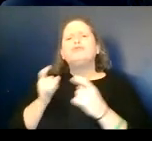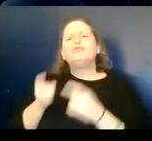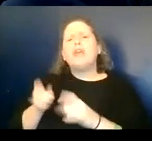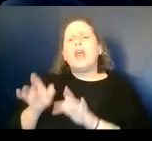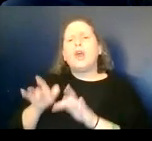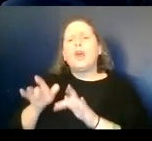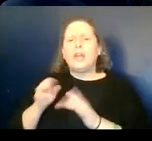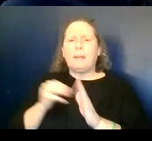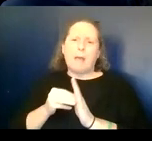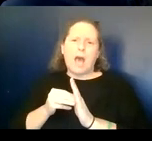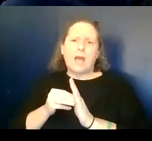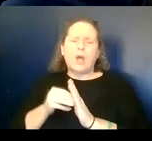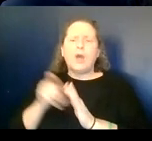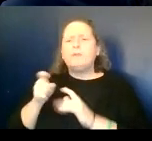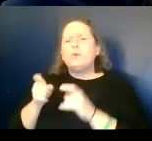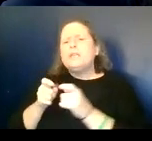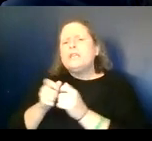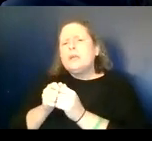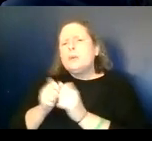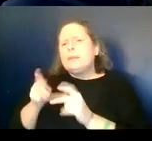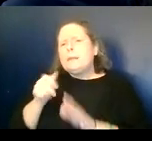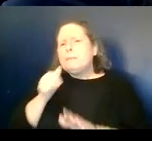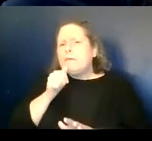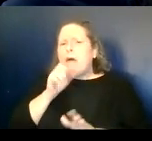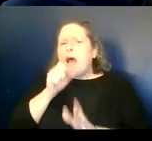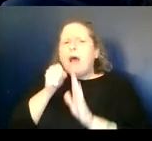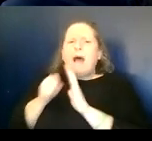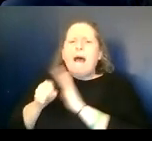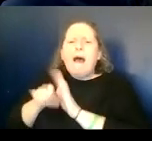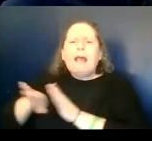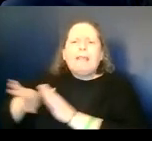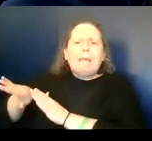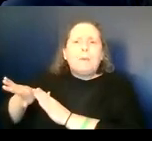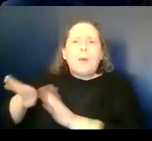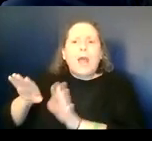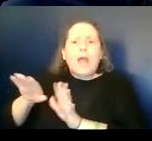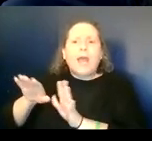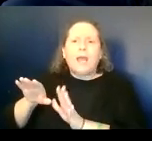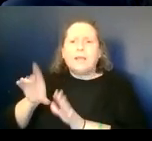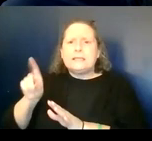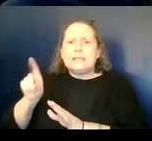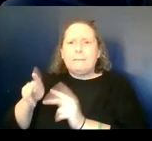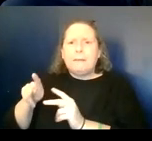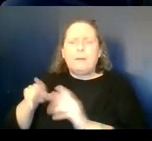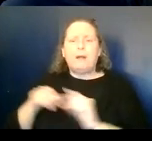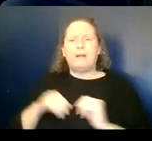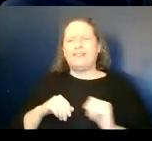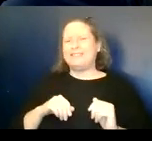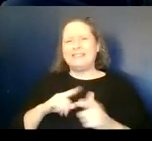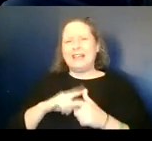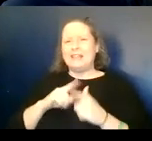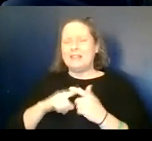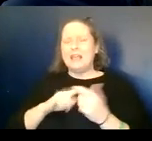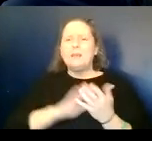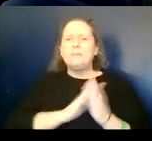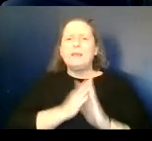hide them away, right? And then kind of coming through to the medical model, which is sort of the